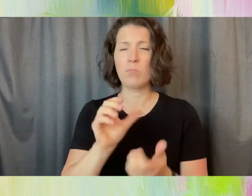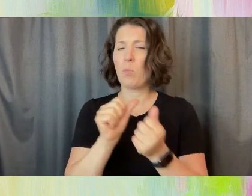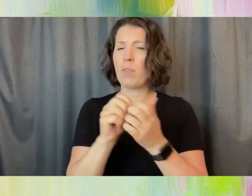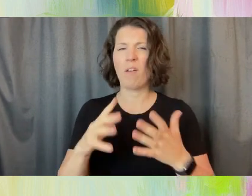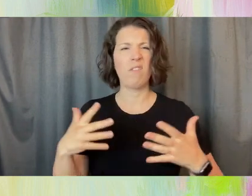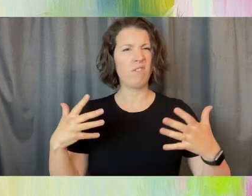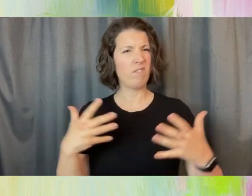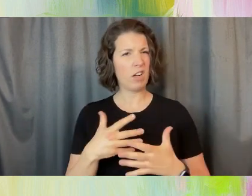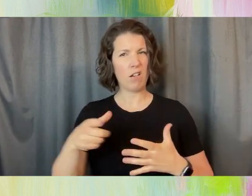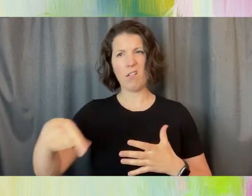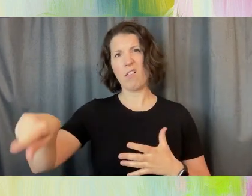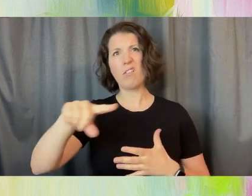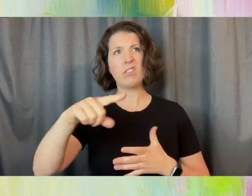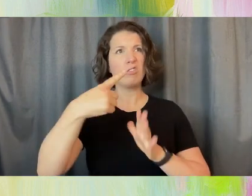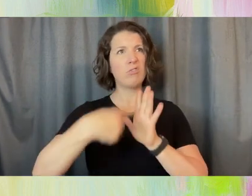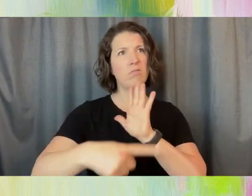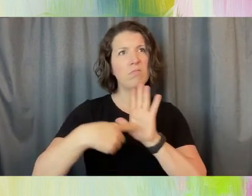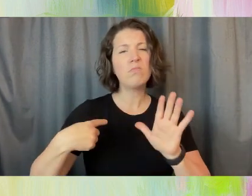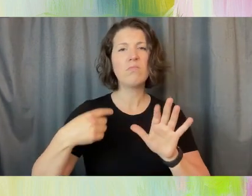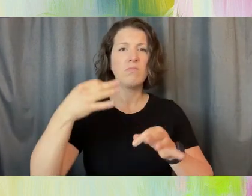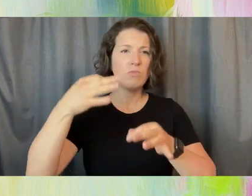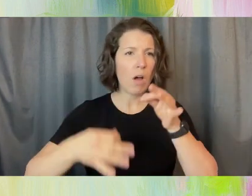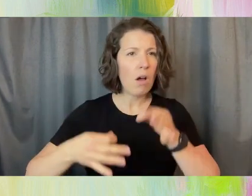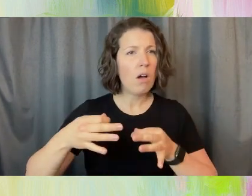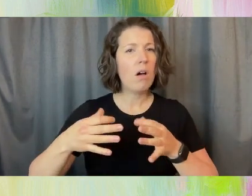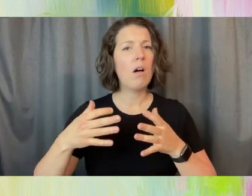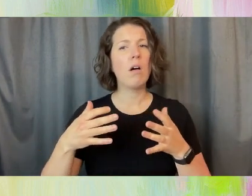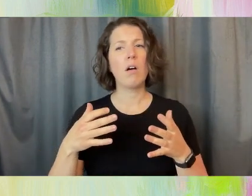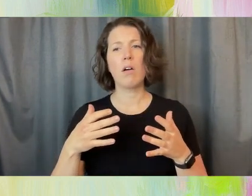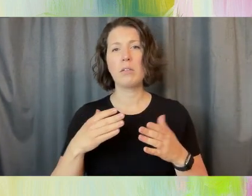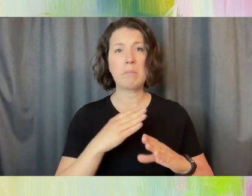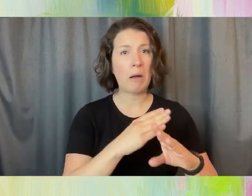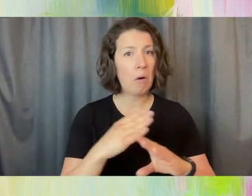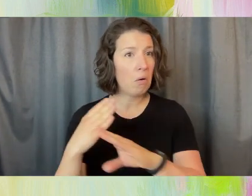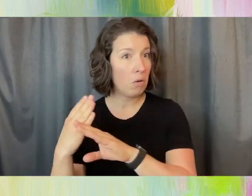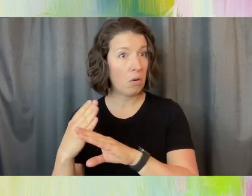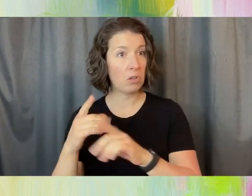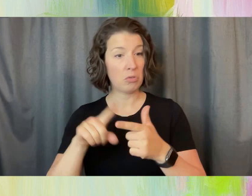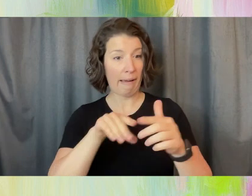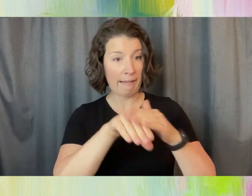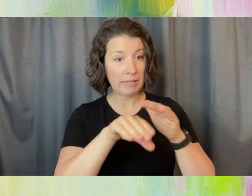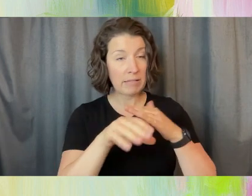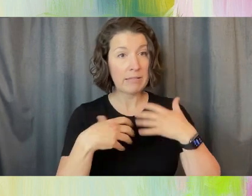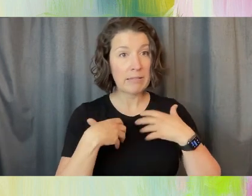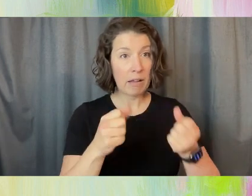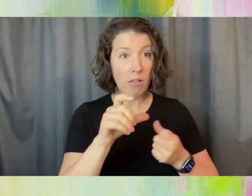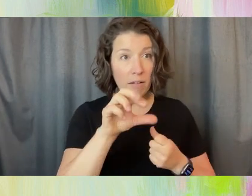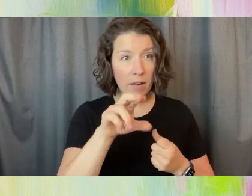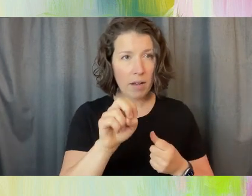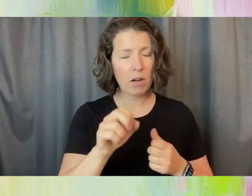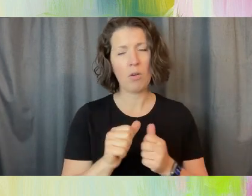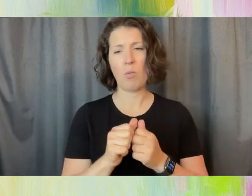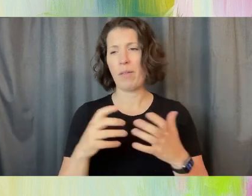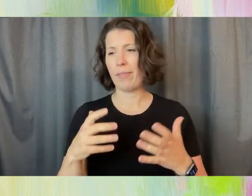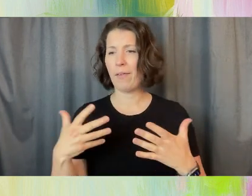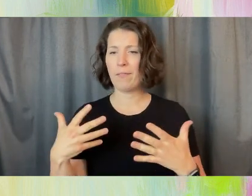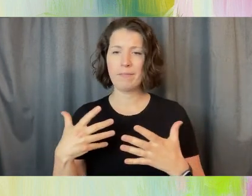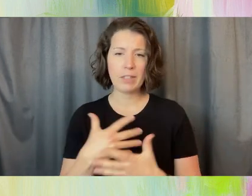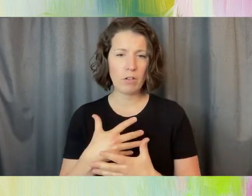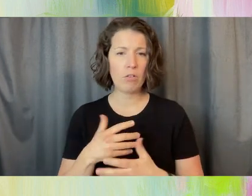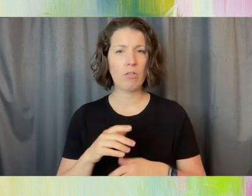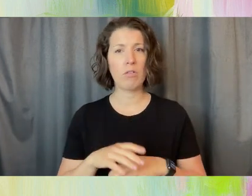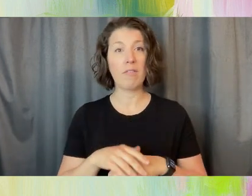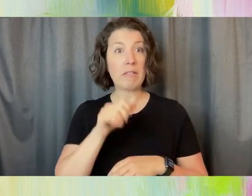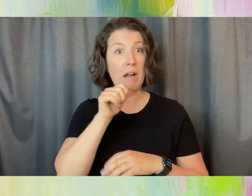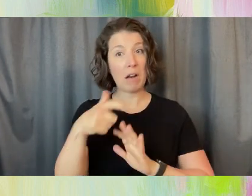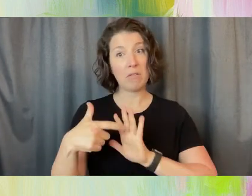judgment, without any fear of barriers to healthcare, without any fear of not being represented